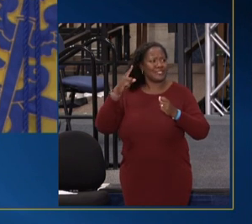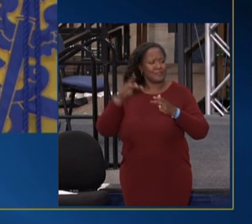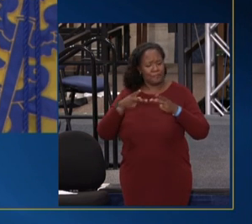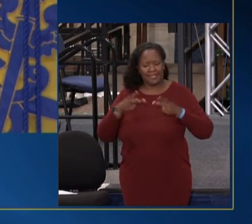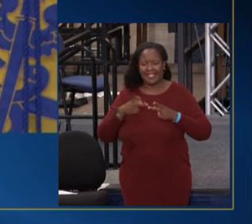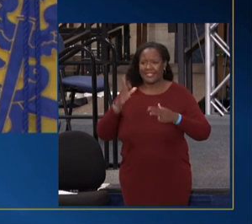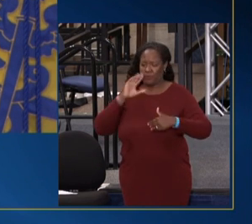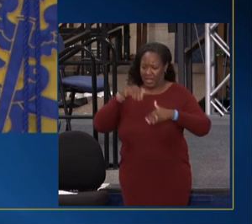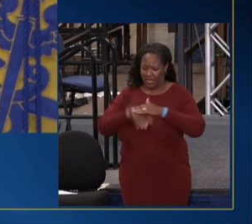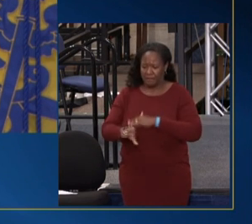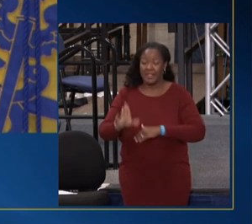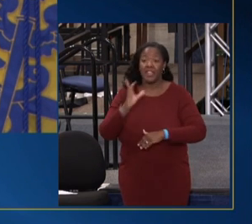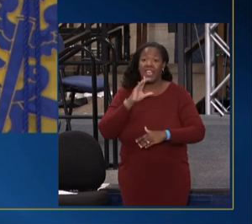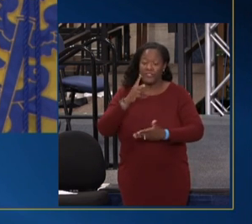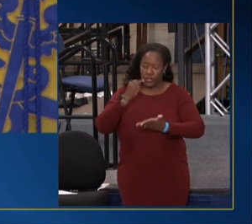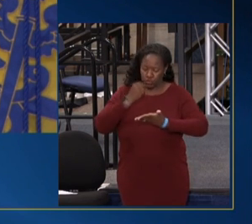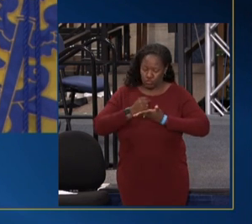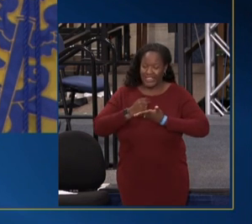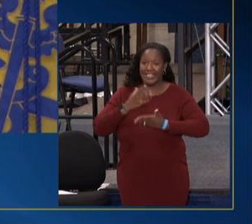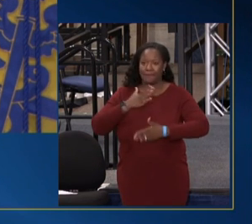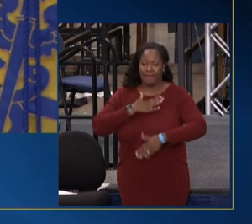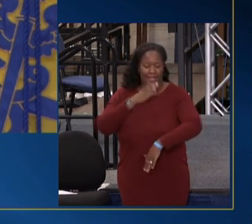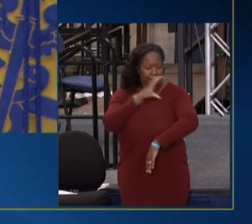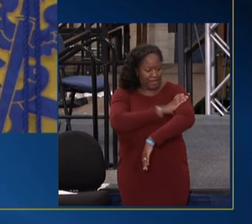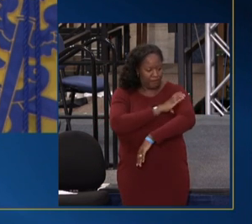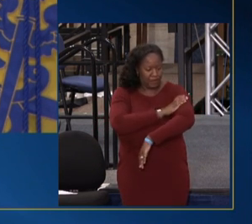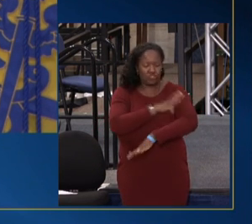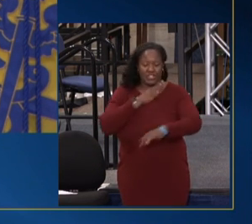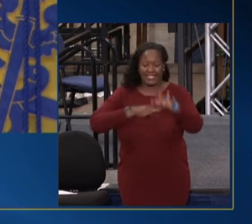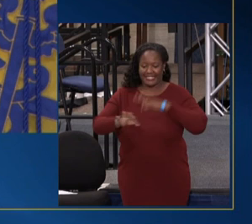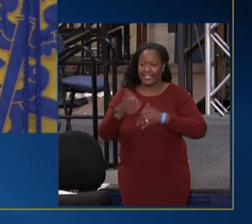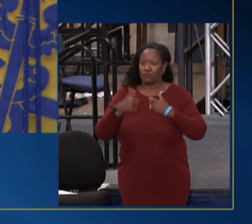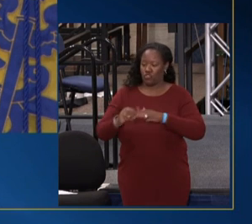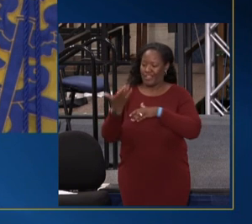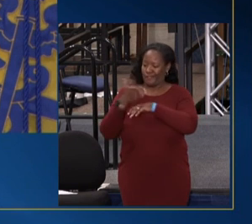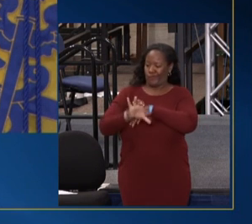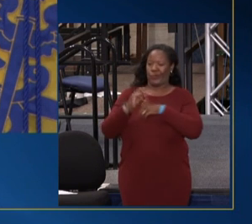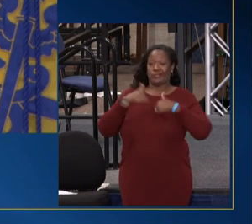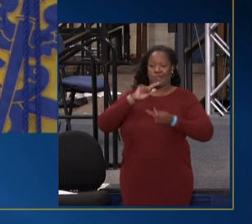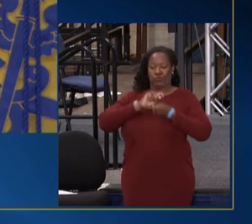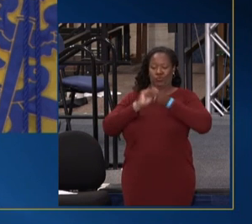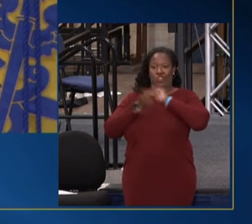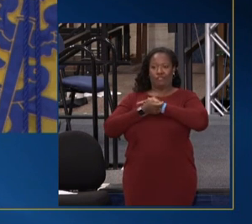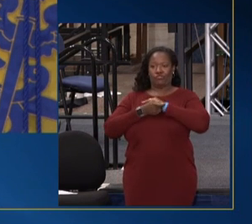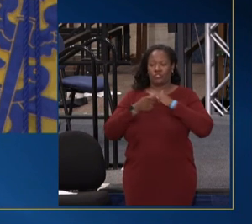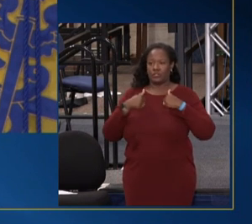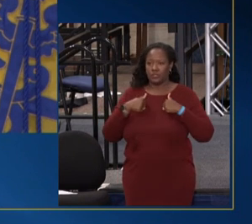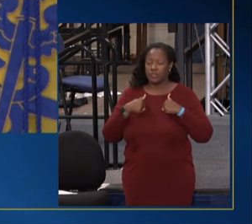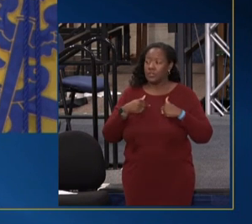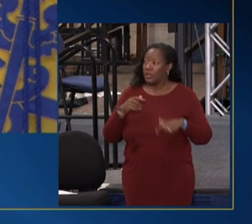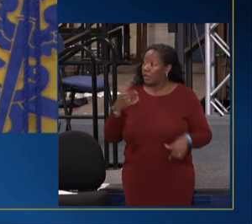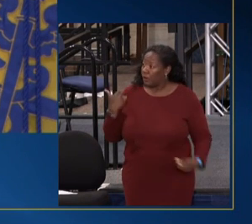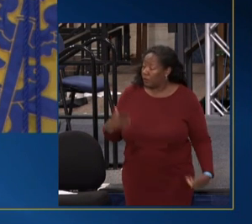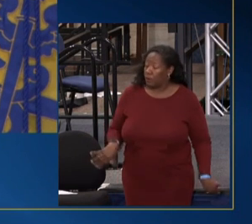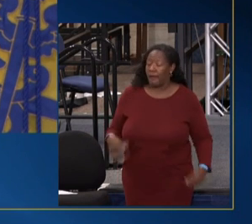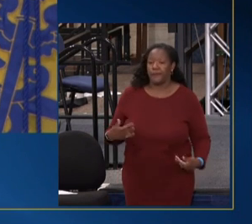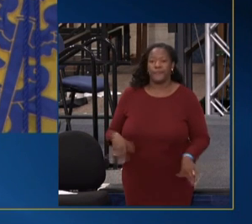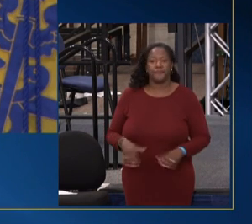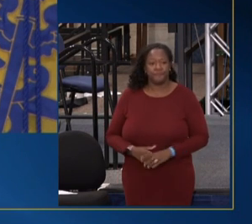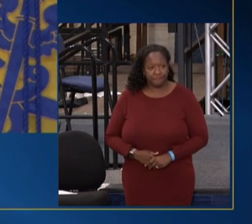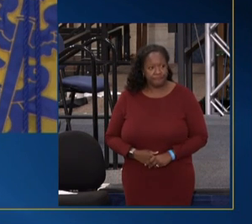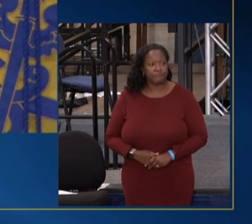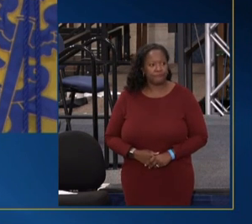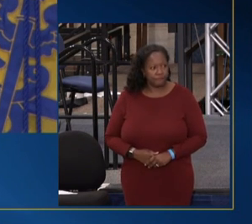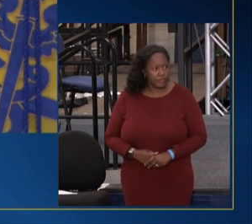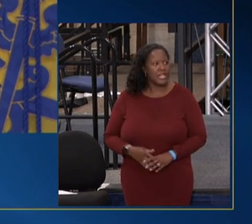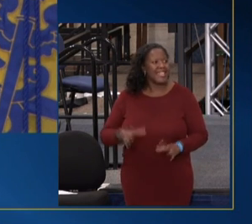blood pressure as opposed to trying to change me. And I think I'm reminded, especially in the conversation that we had throughout the day,